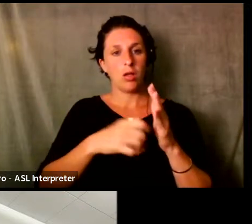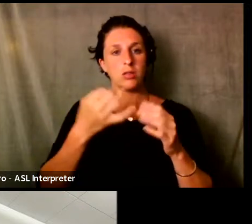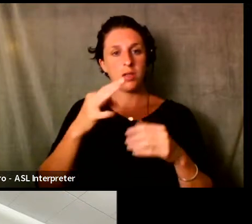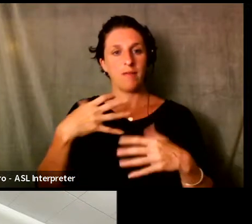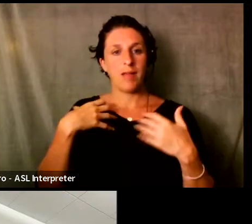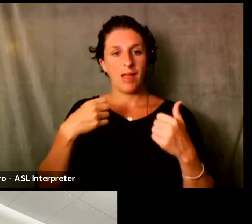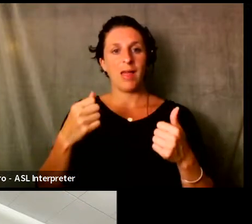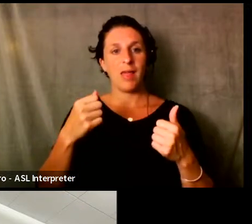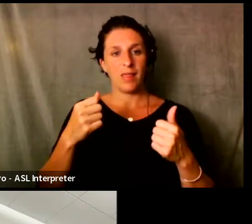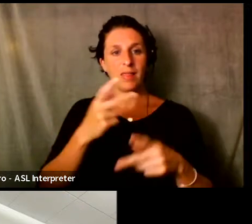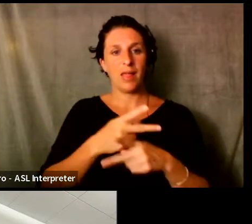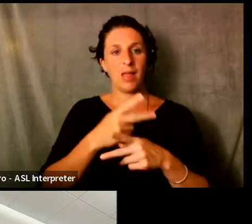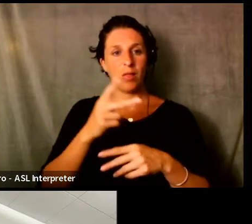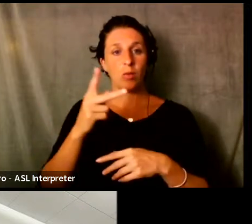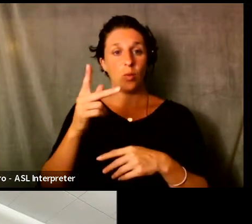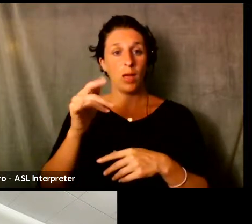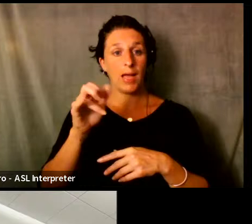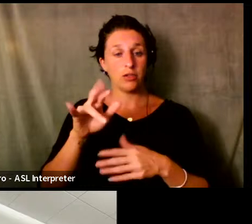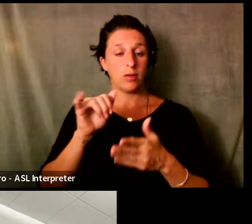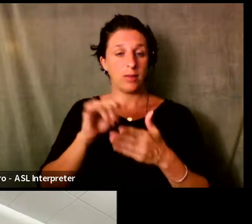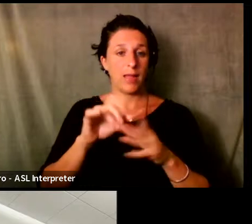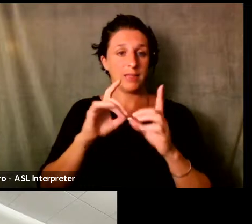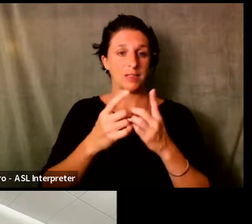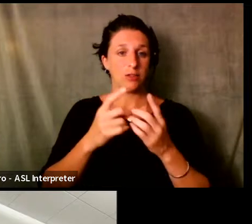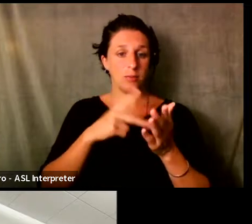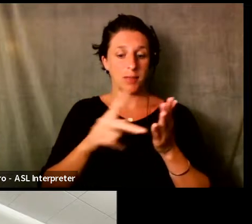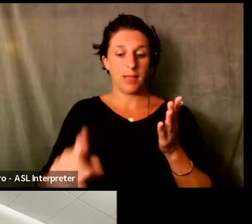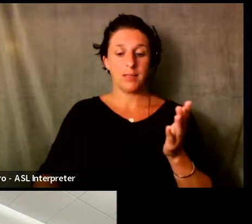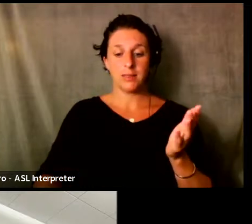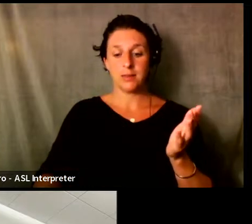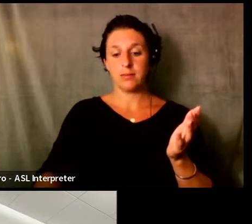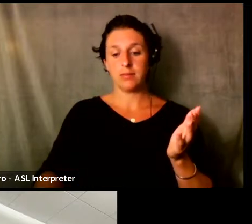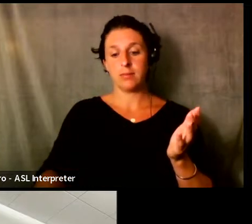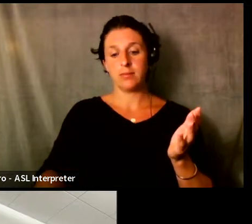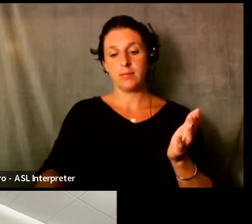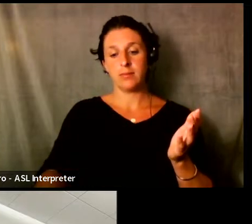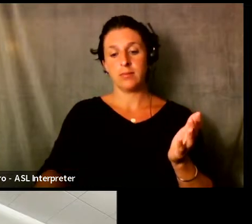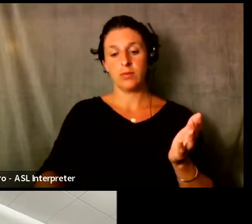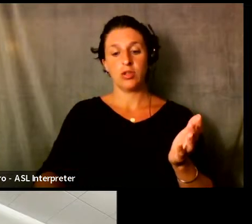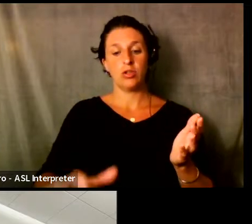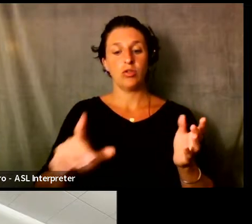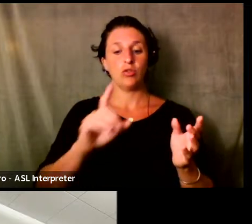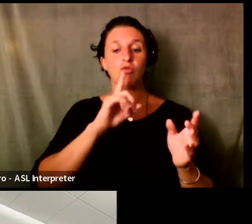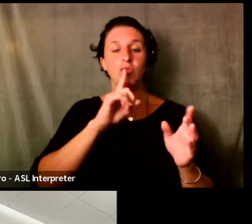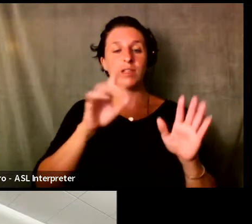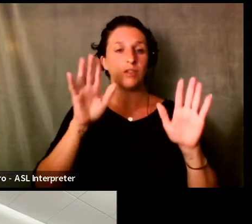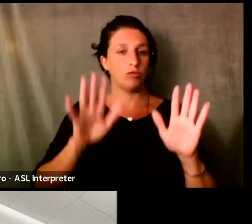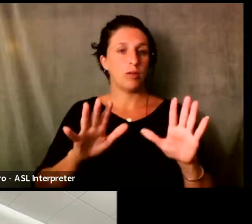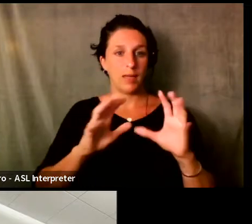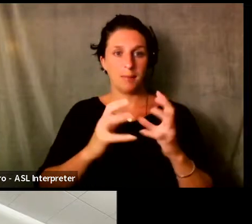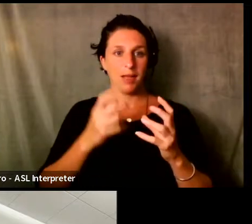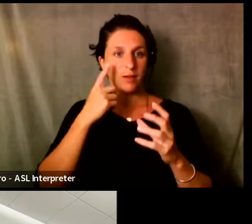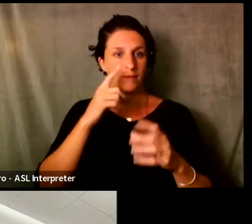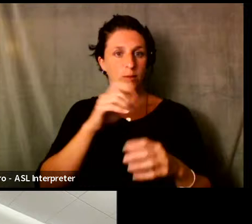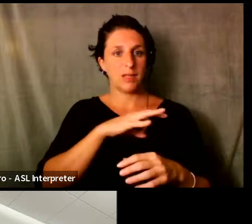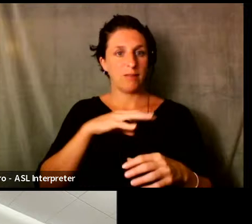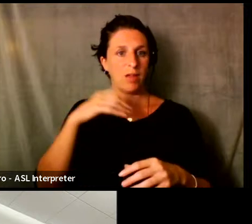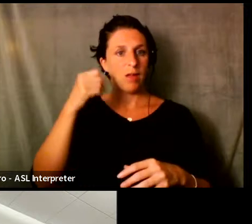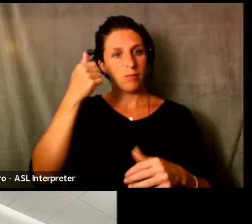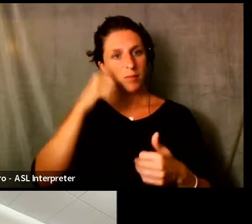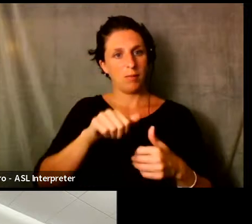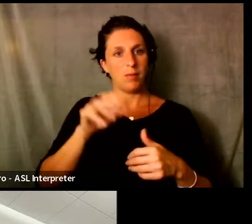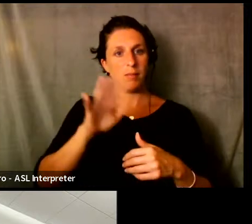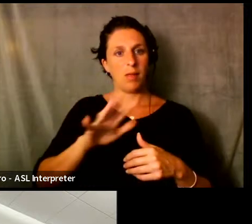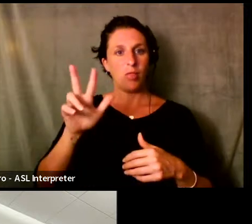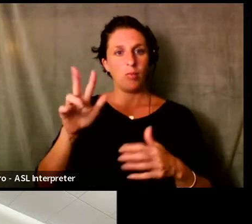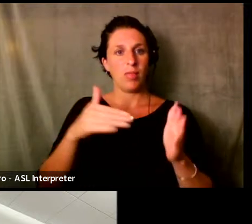through Kaiser that the district pays because it's a really great package for staff. And I remember seeing it was about